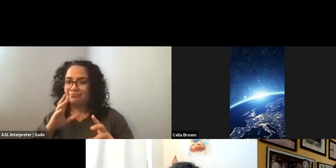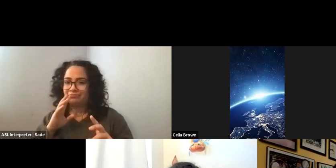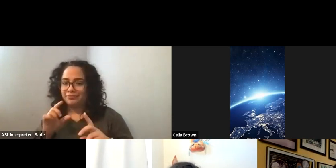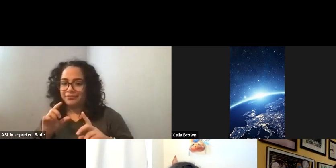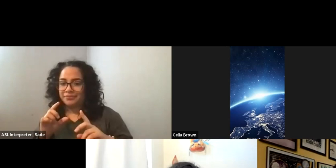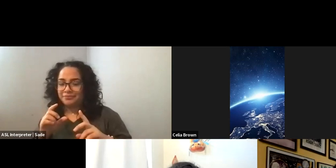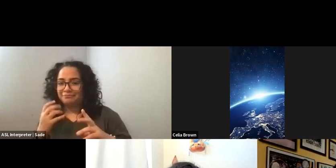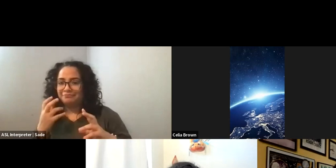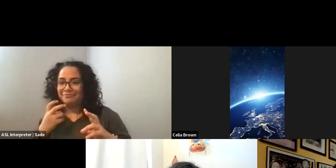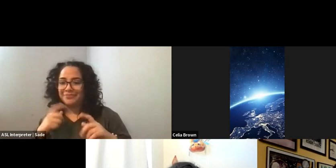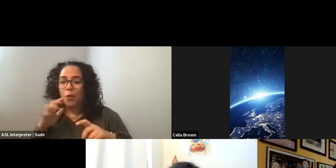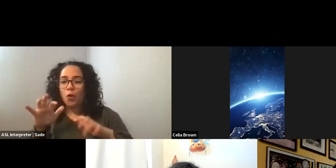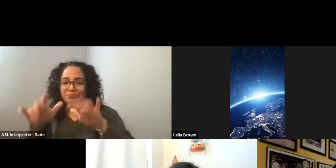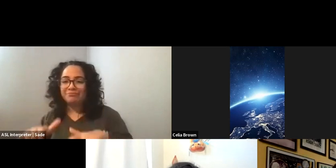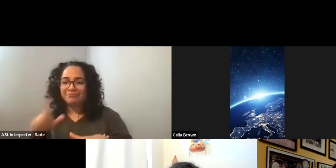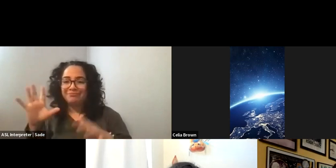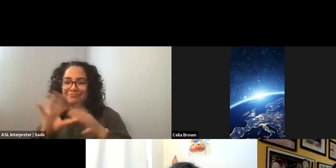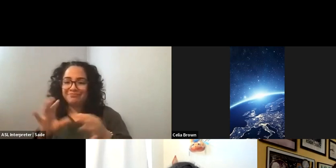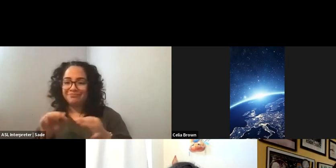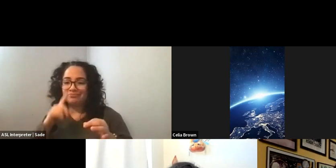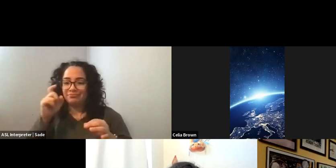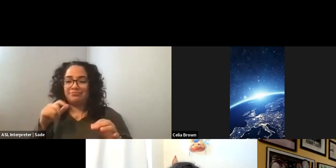so I'm going to put that in the chat.